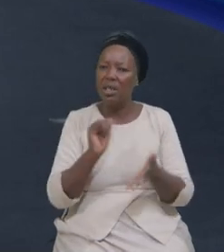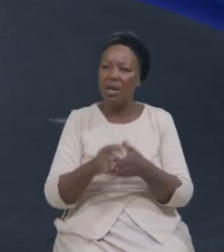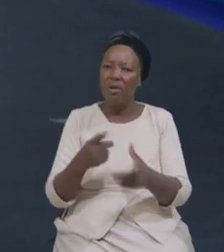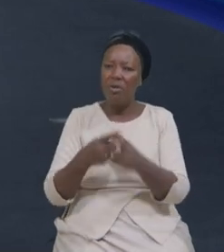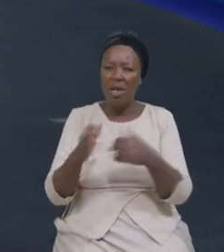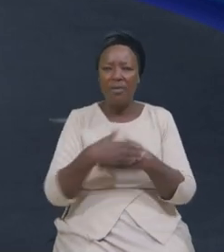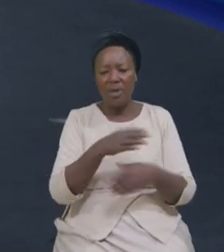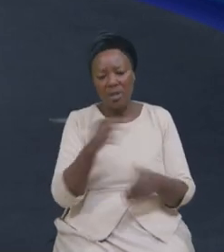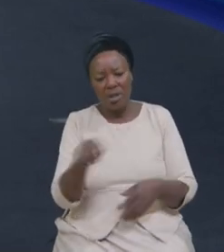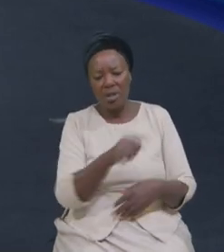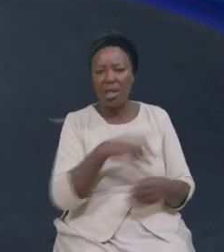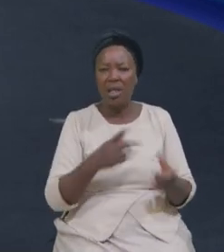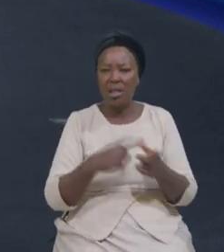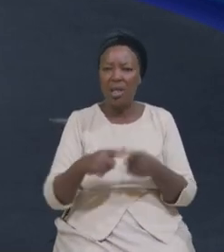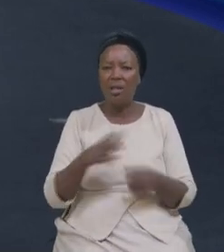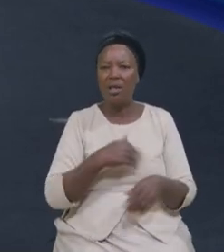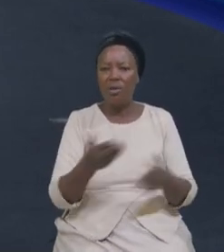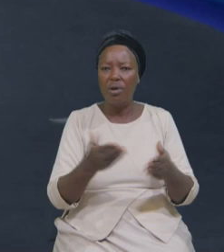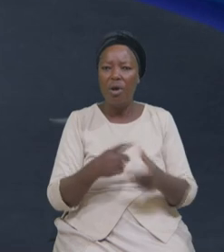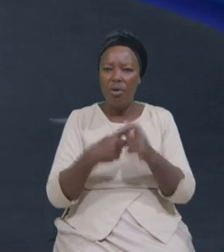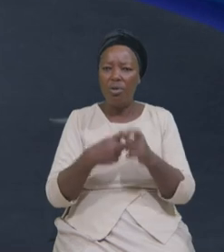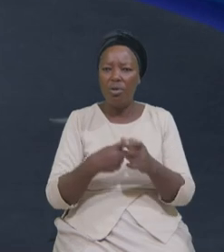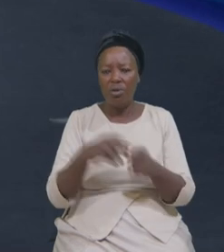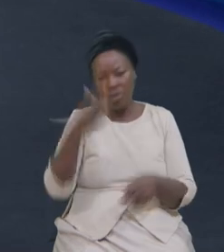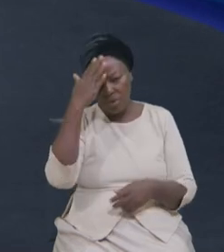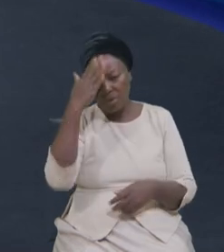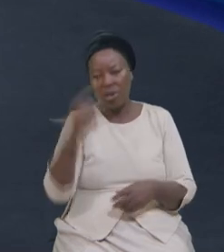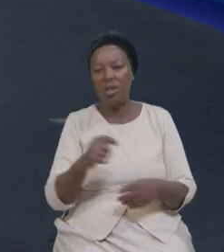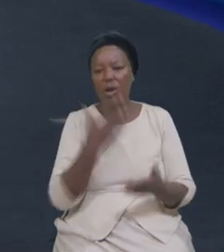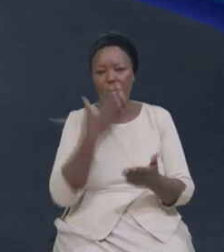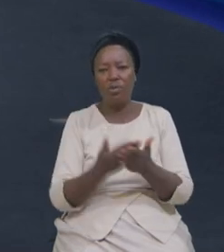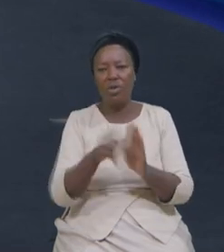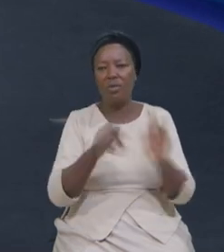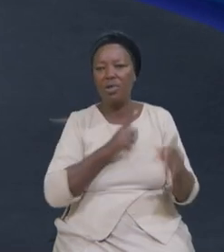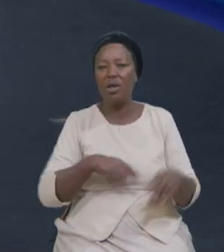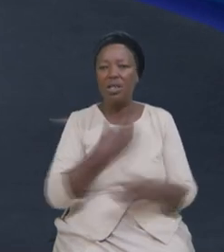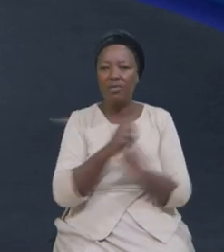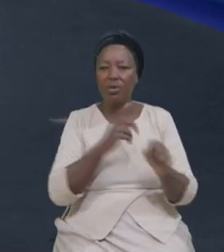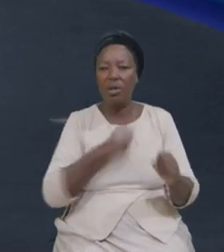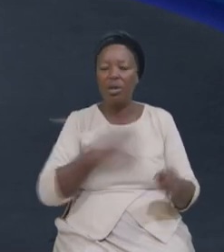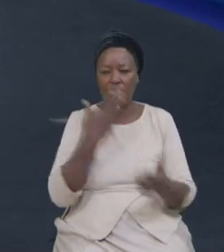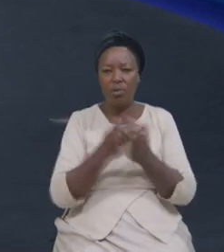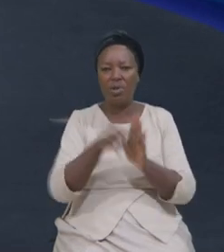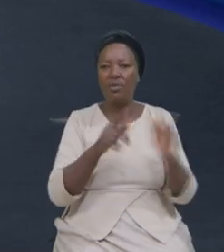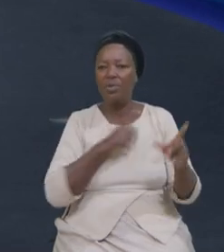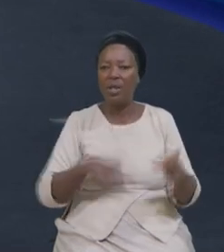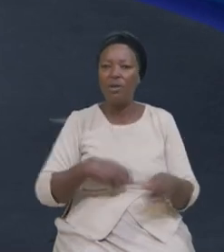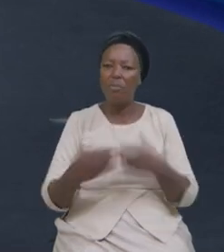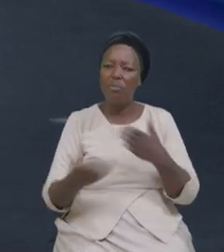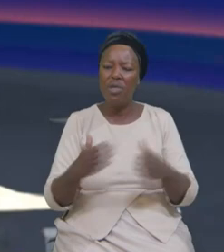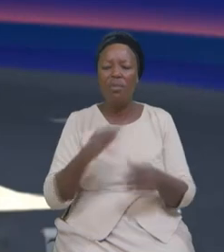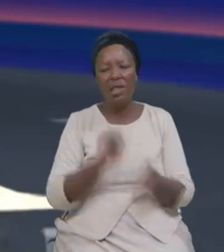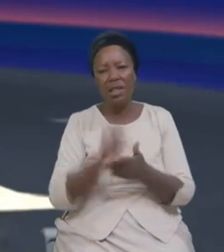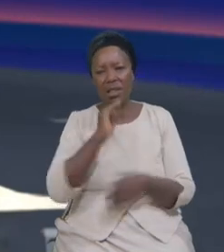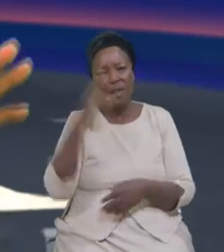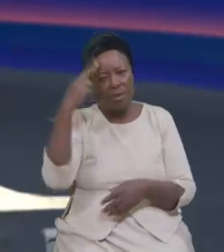they want the salvation of the Lord, they want the goodness of the Lord like you want the salvation, the goodness of the Lord. Maybe that's the reason